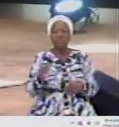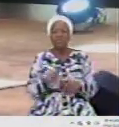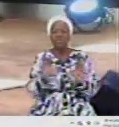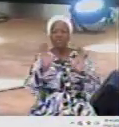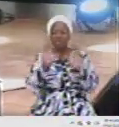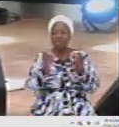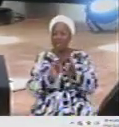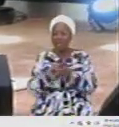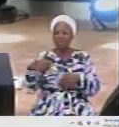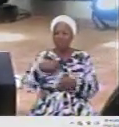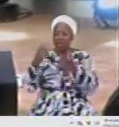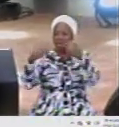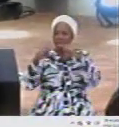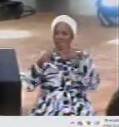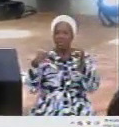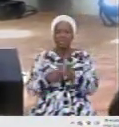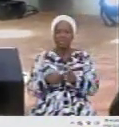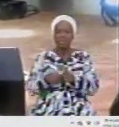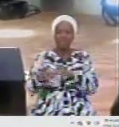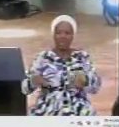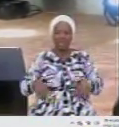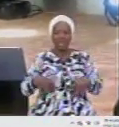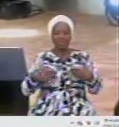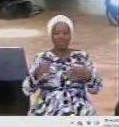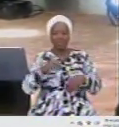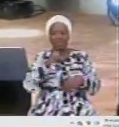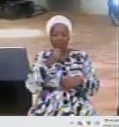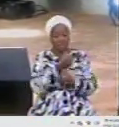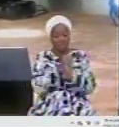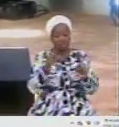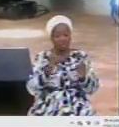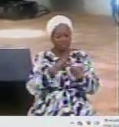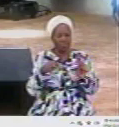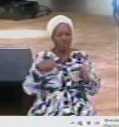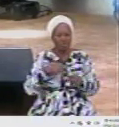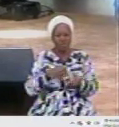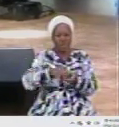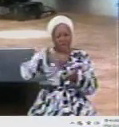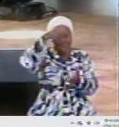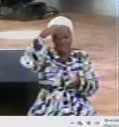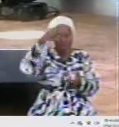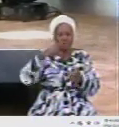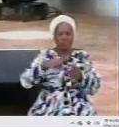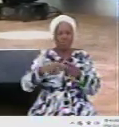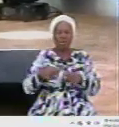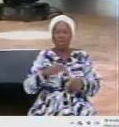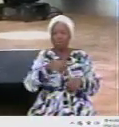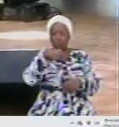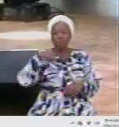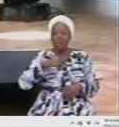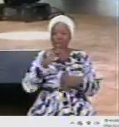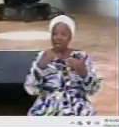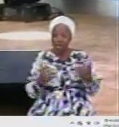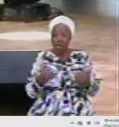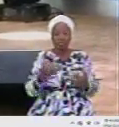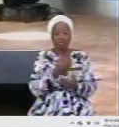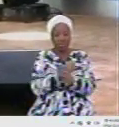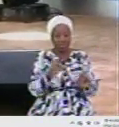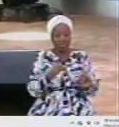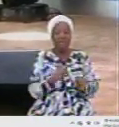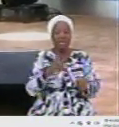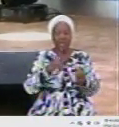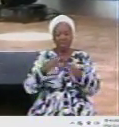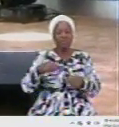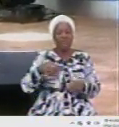to this life, we got saved, and then we learned to do what's right according to what a child of God ought to